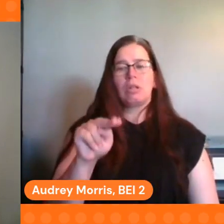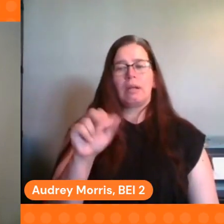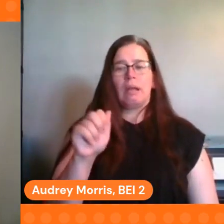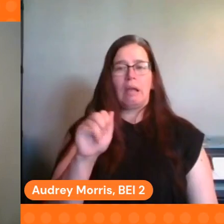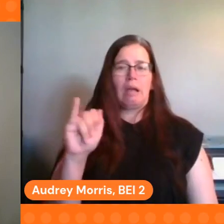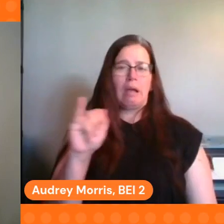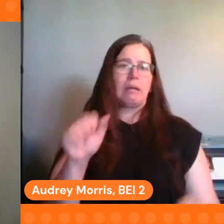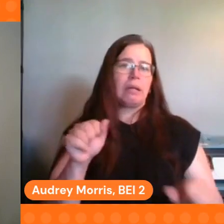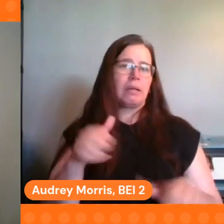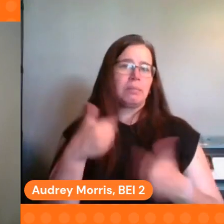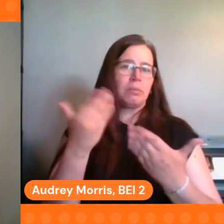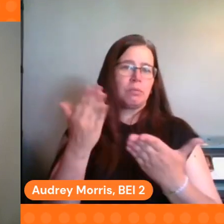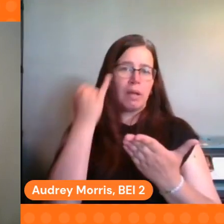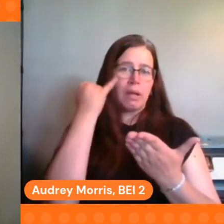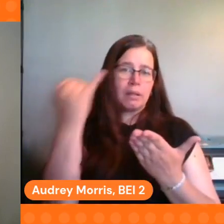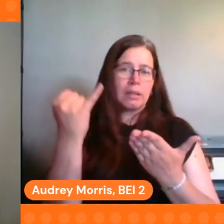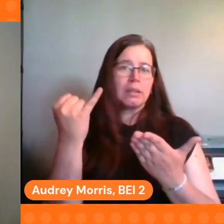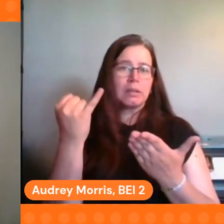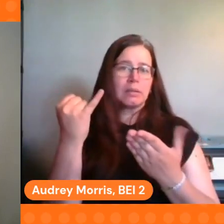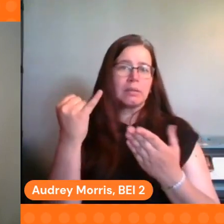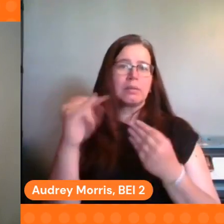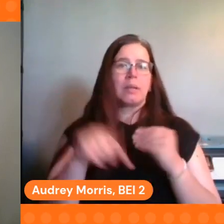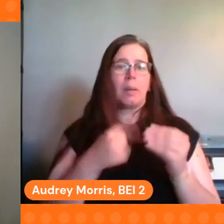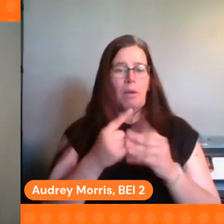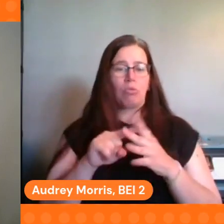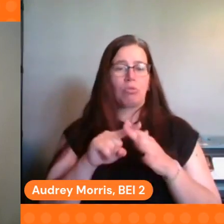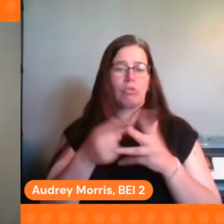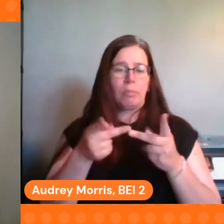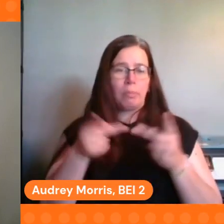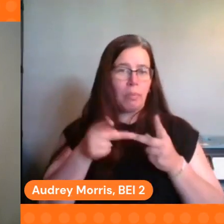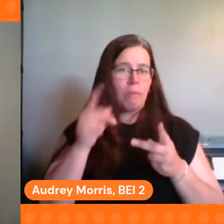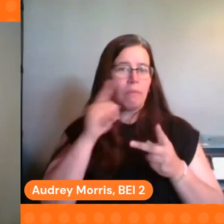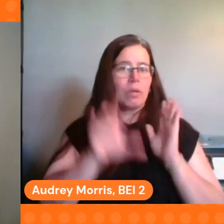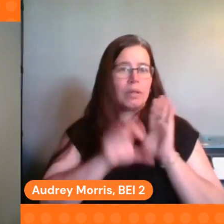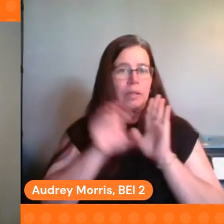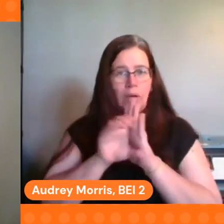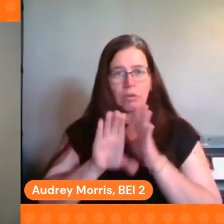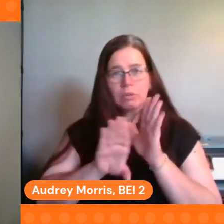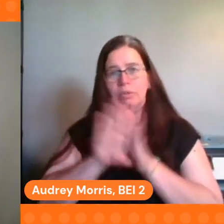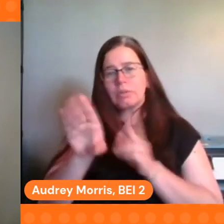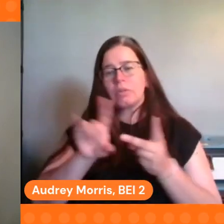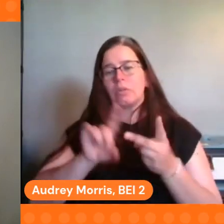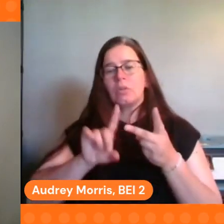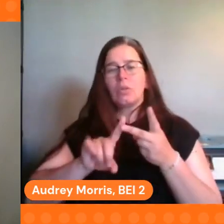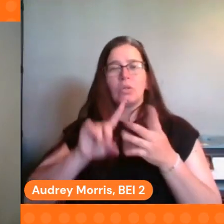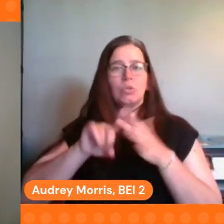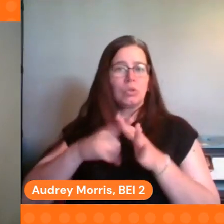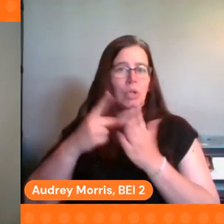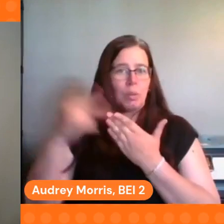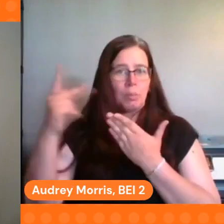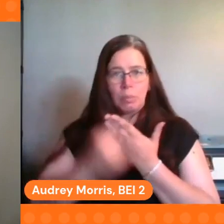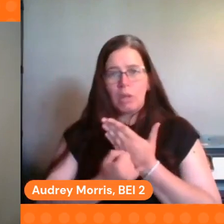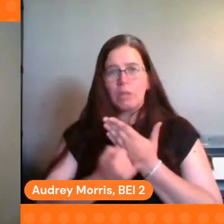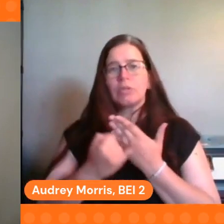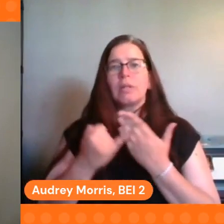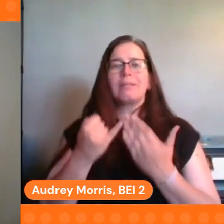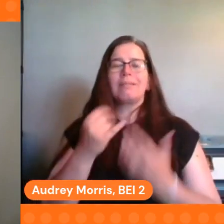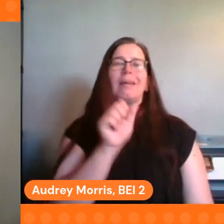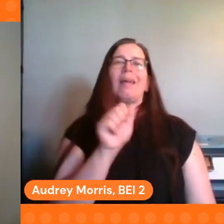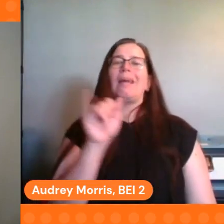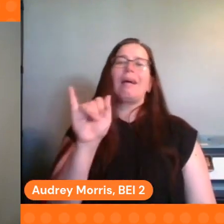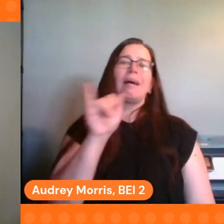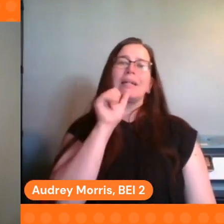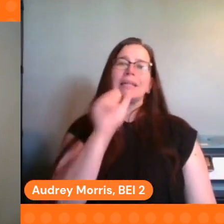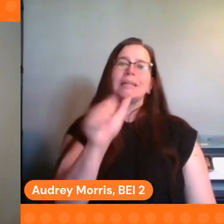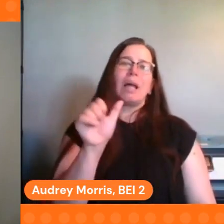about um, a starting point for a character or a way to start their project. So AI is not like working for